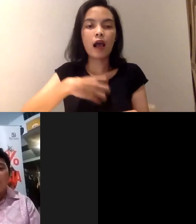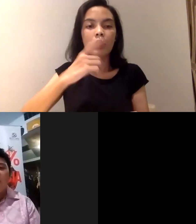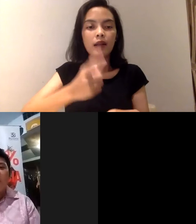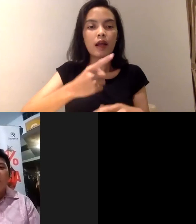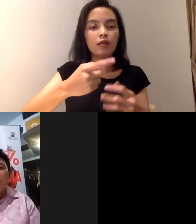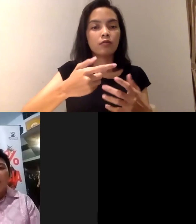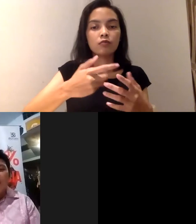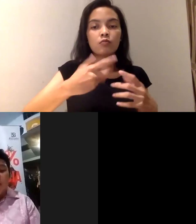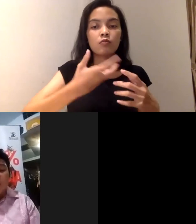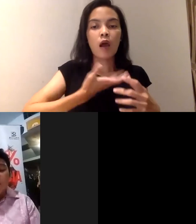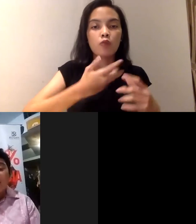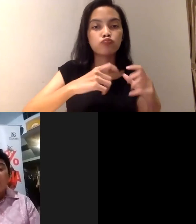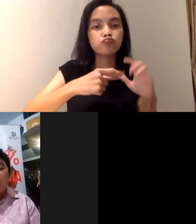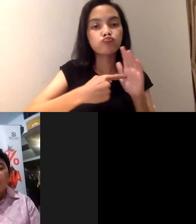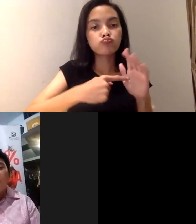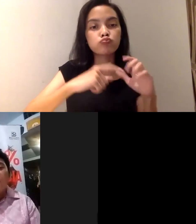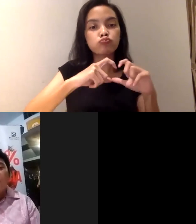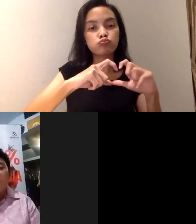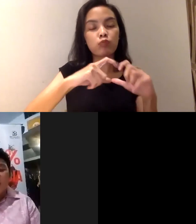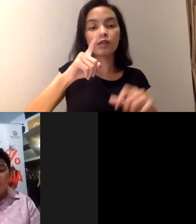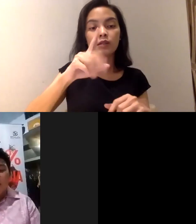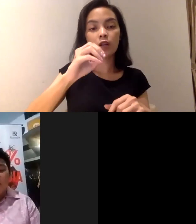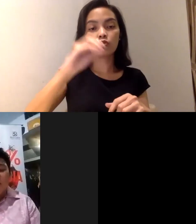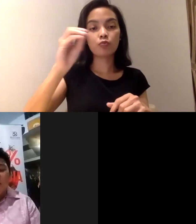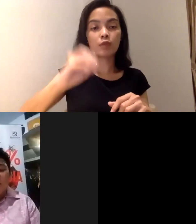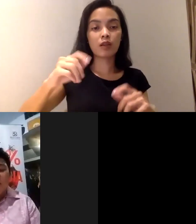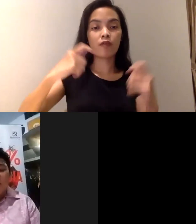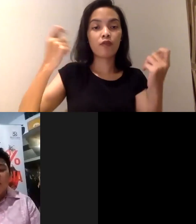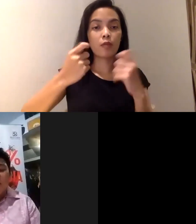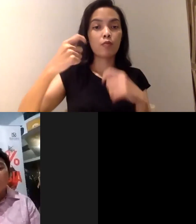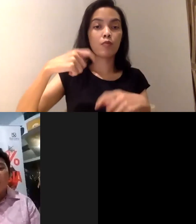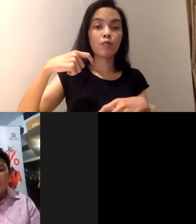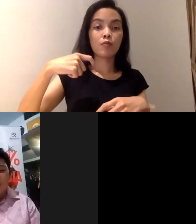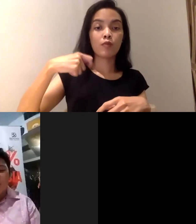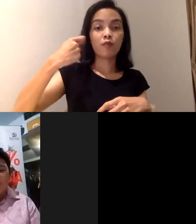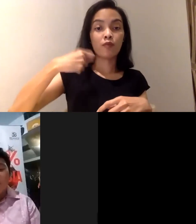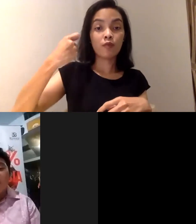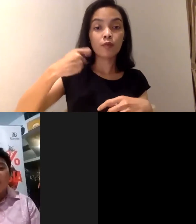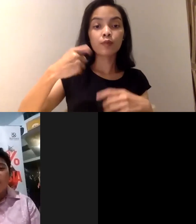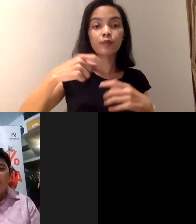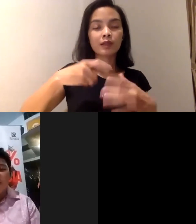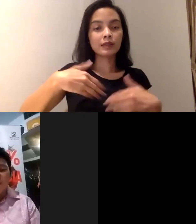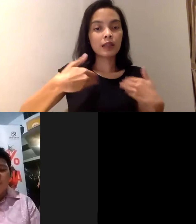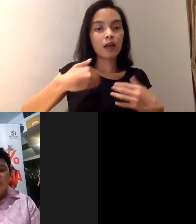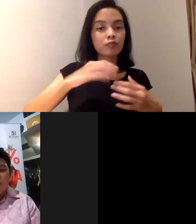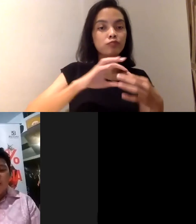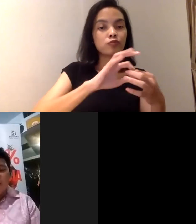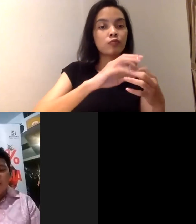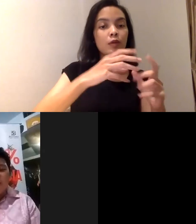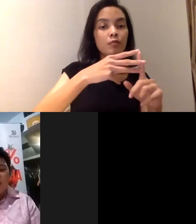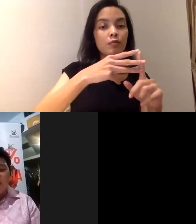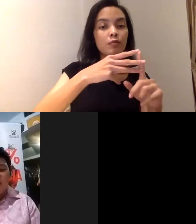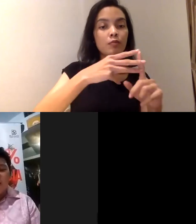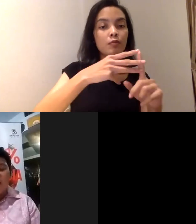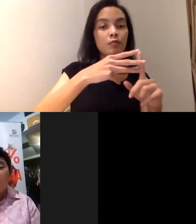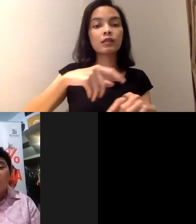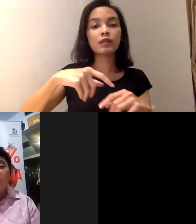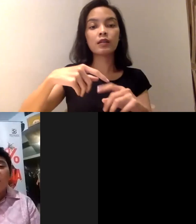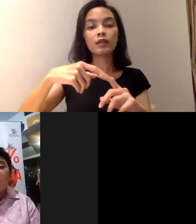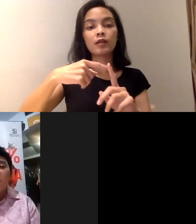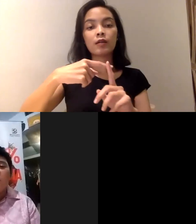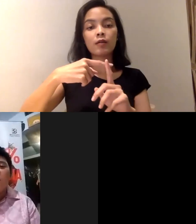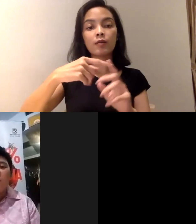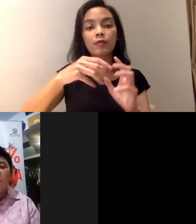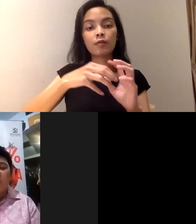love. 100% Manusia Film Festival is happy to collaborate with British Council and the